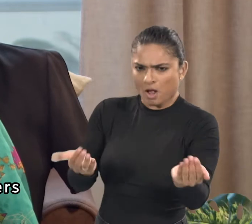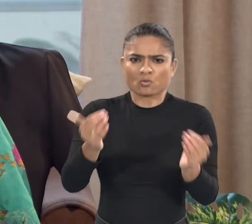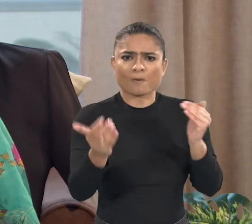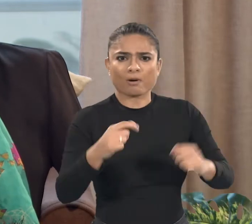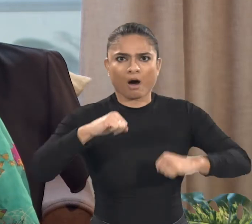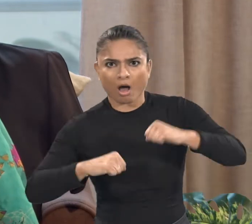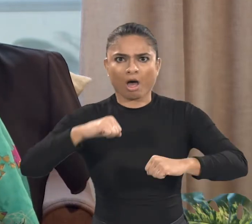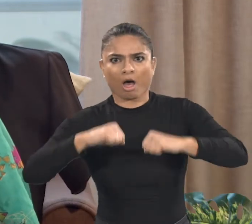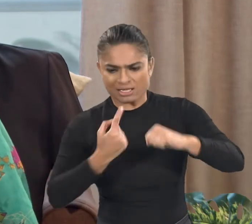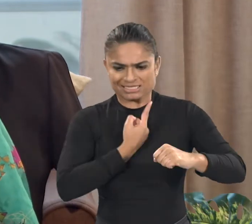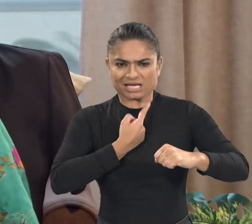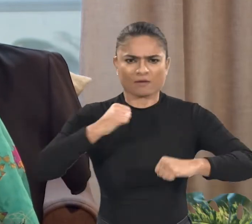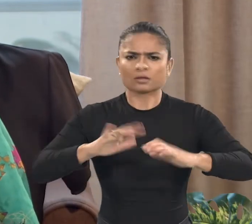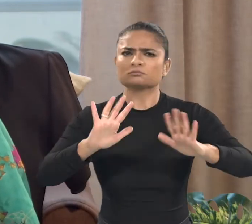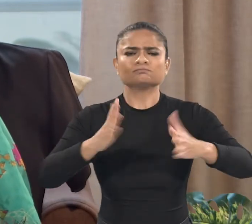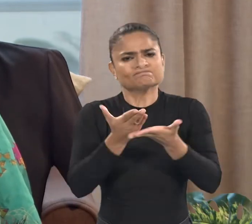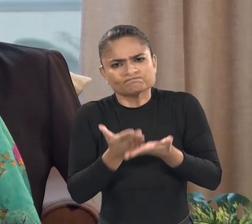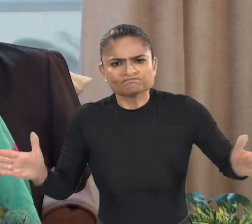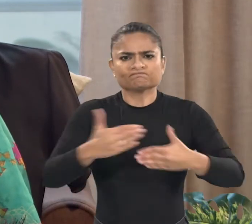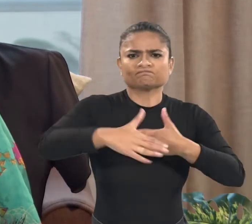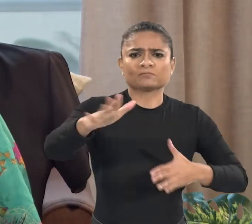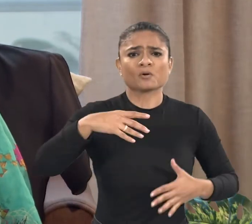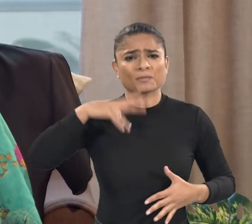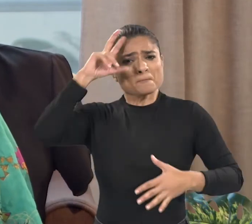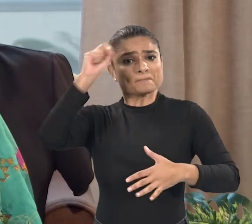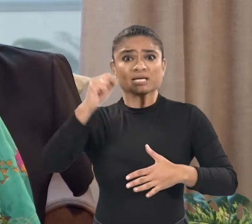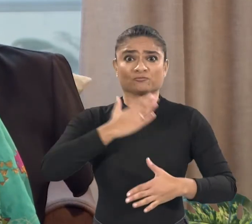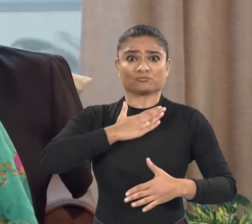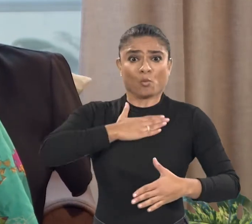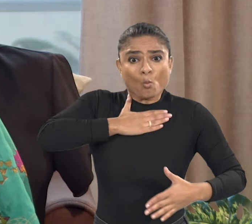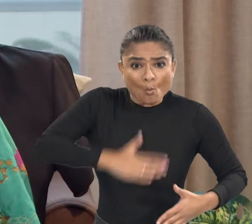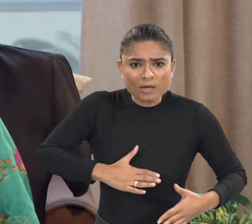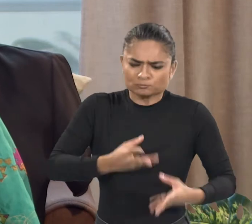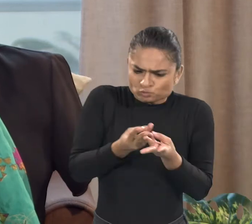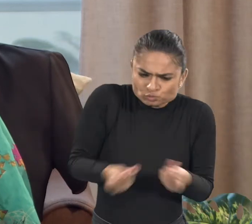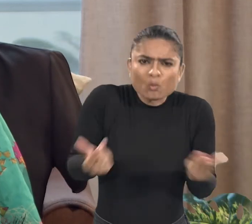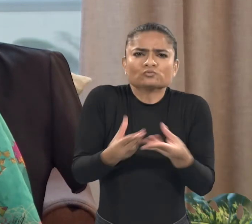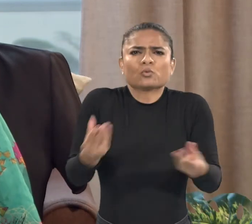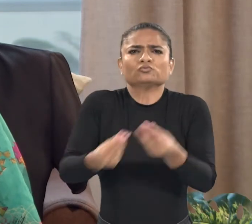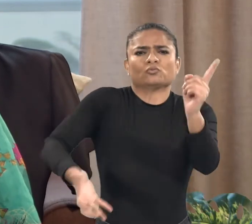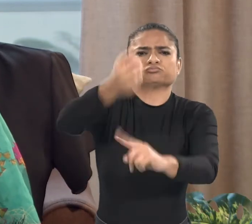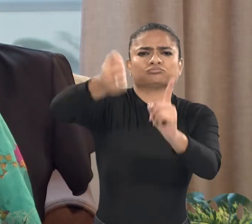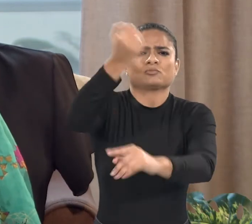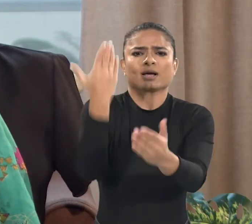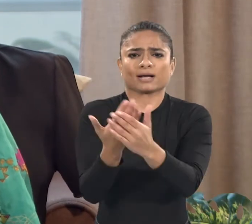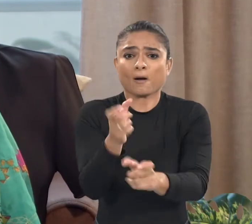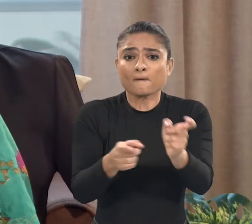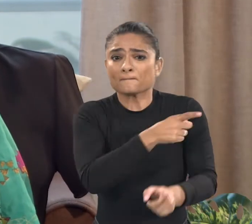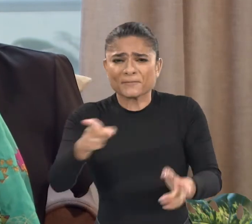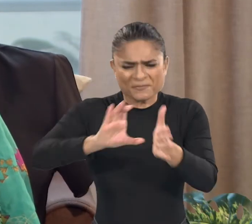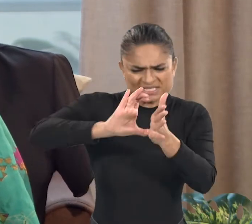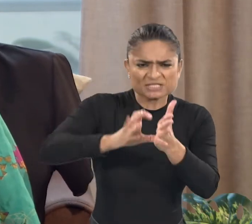others and doubt our own abilities. I think when we want to truly embrace optimism and be a